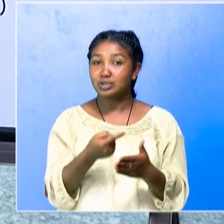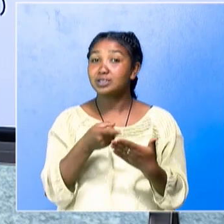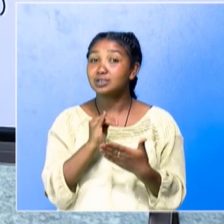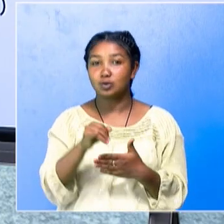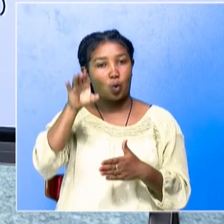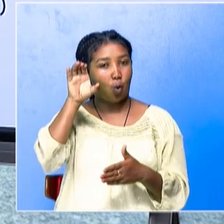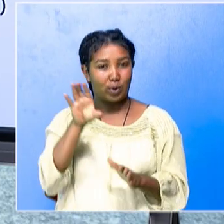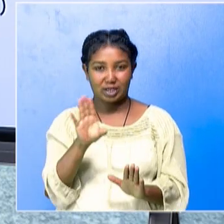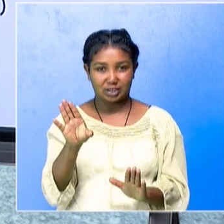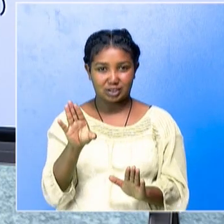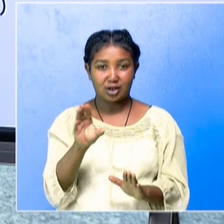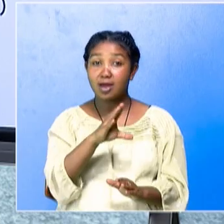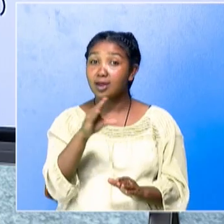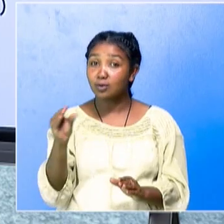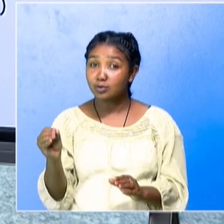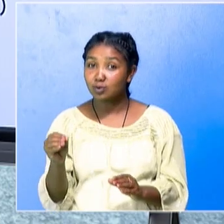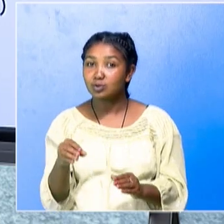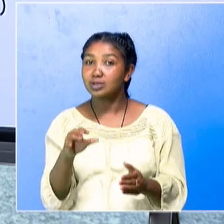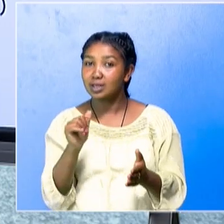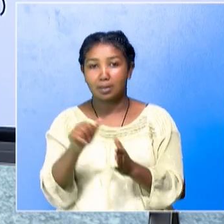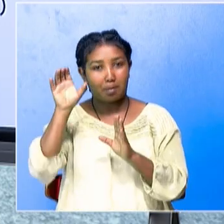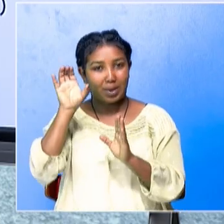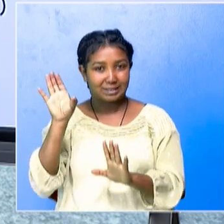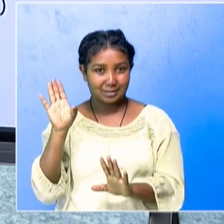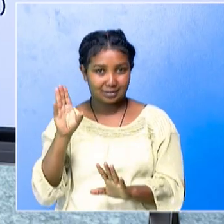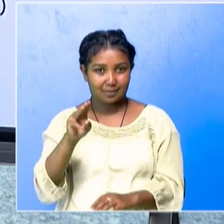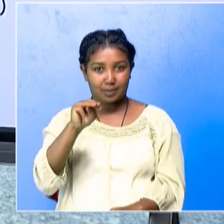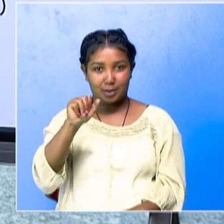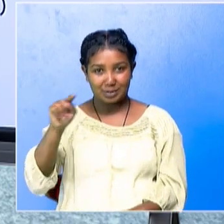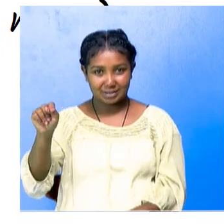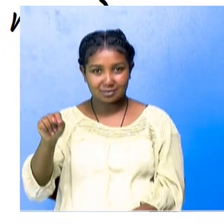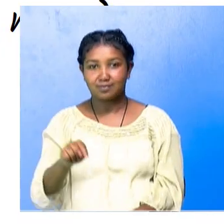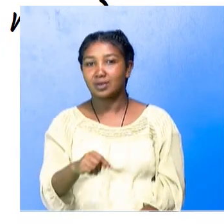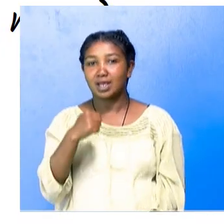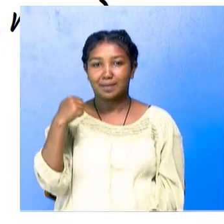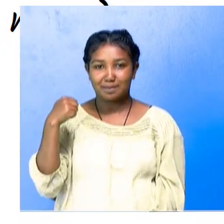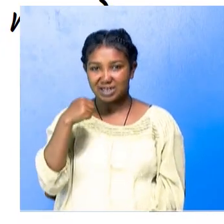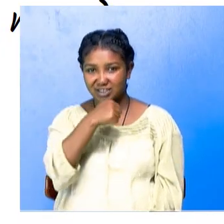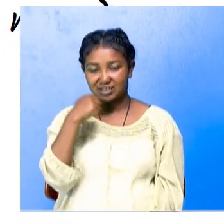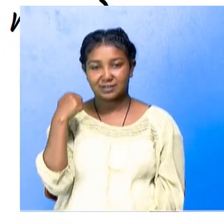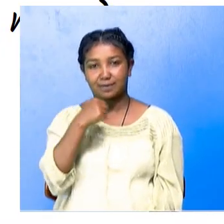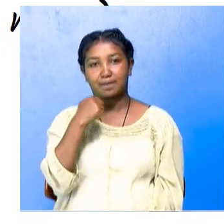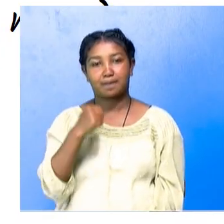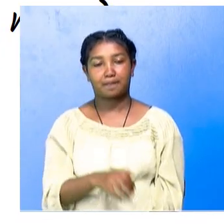is obligation and also that is must. You must